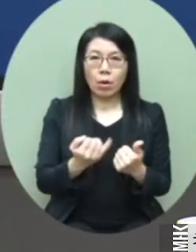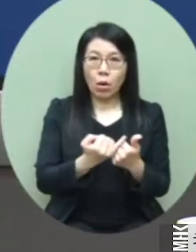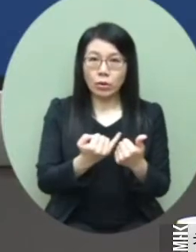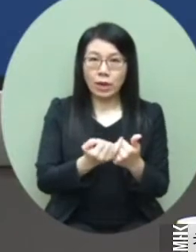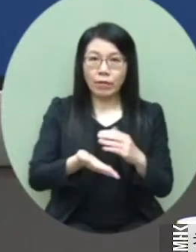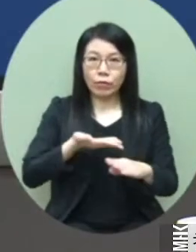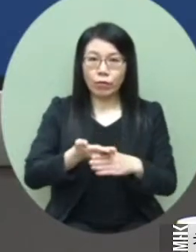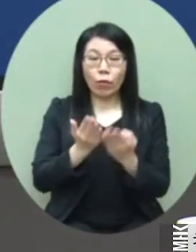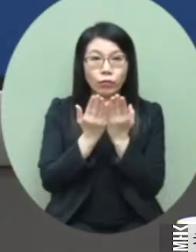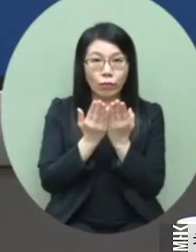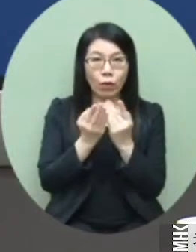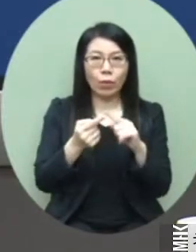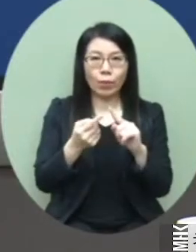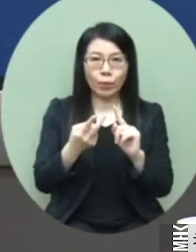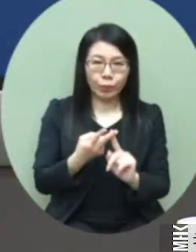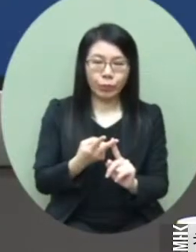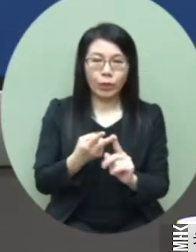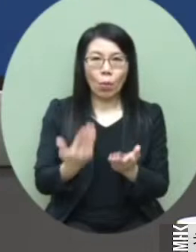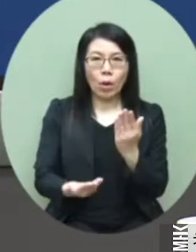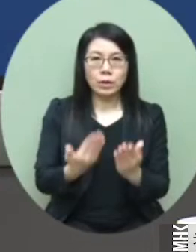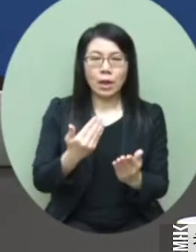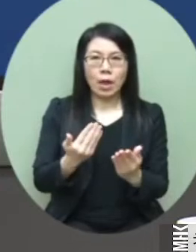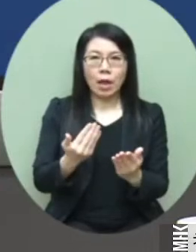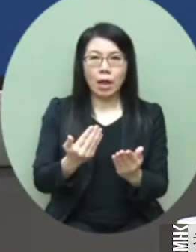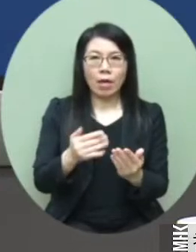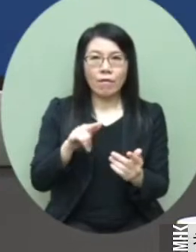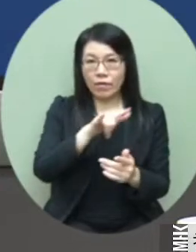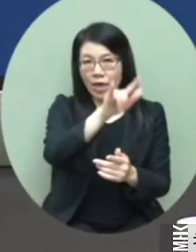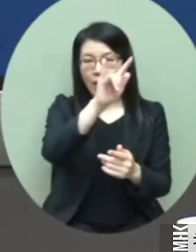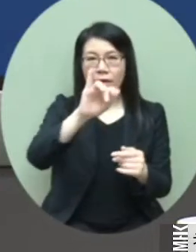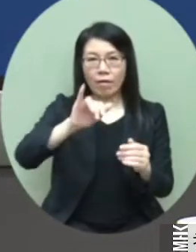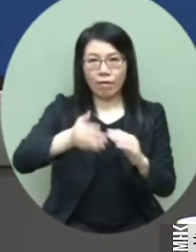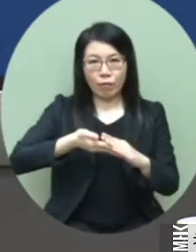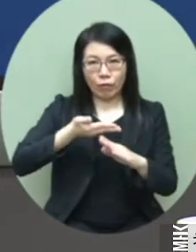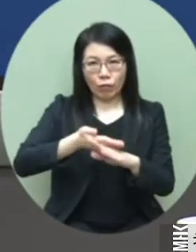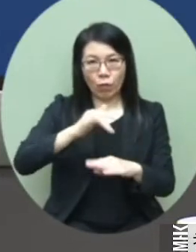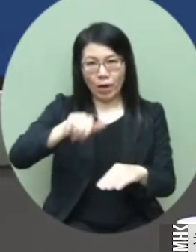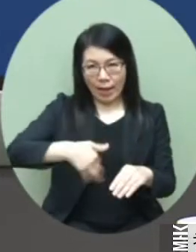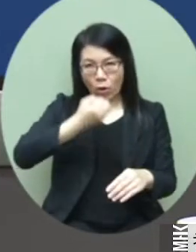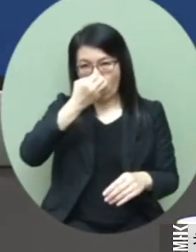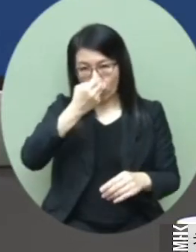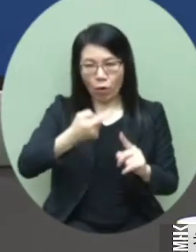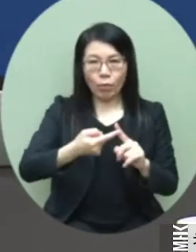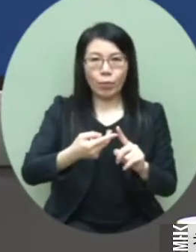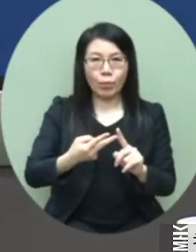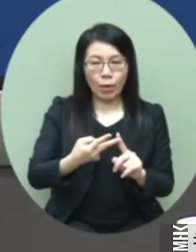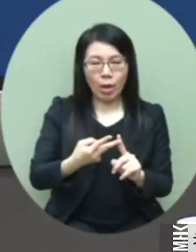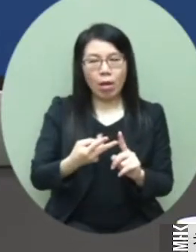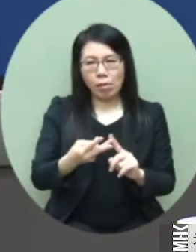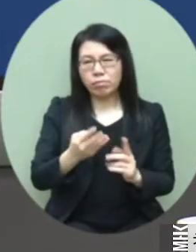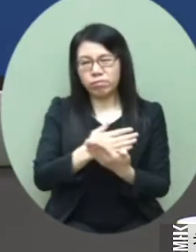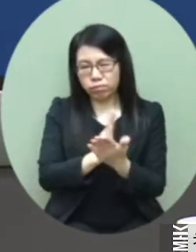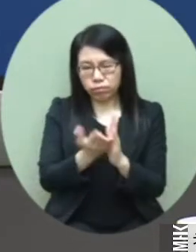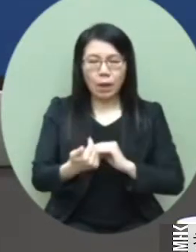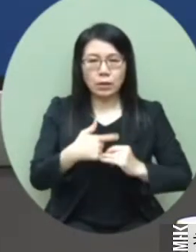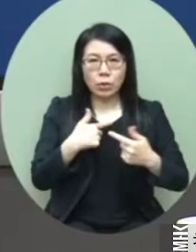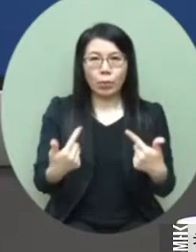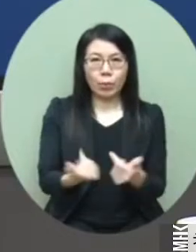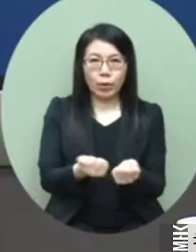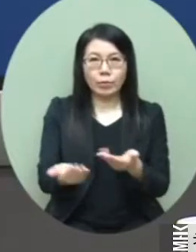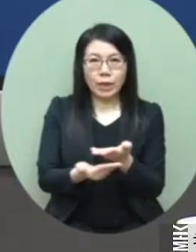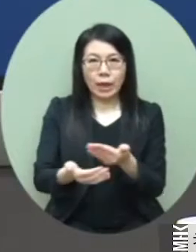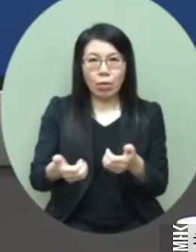have to have all the supporting measures, whether we talk about resumption of face-to-face classes by students